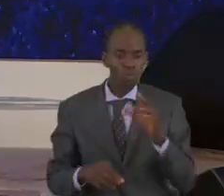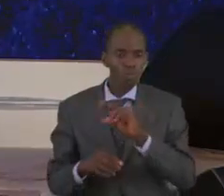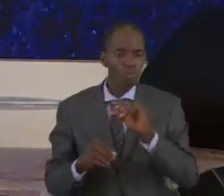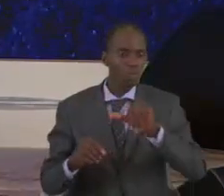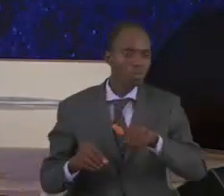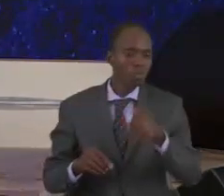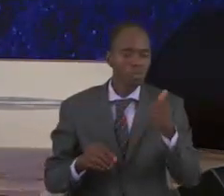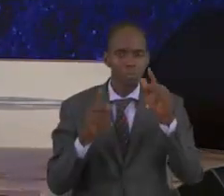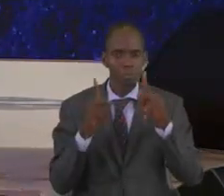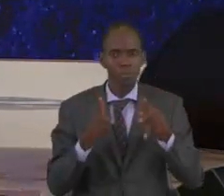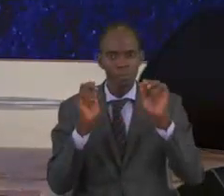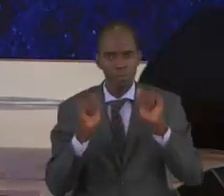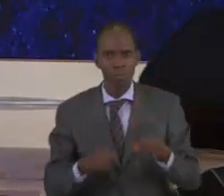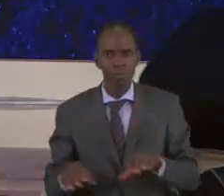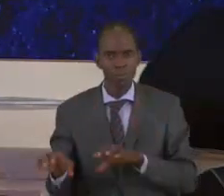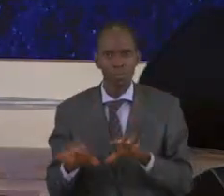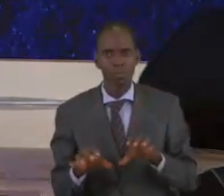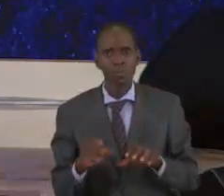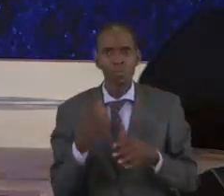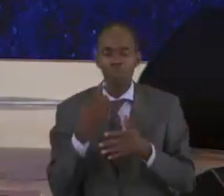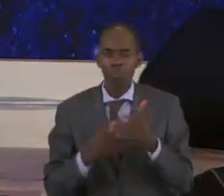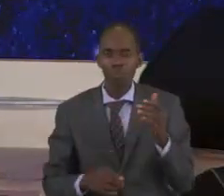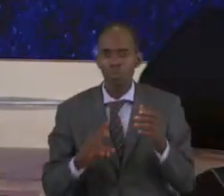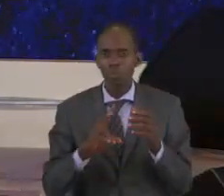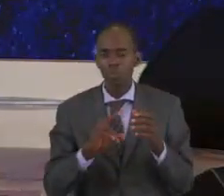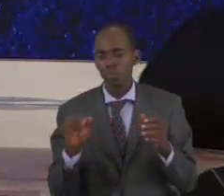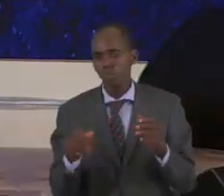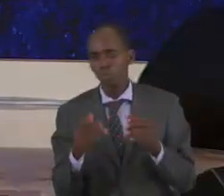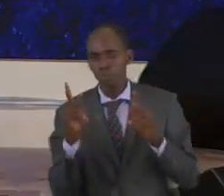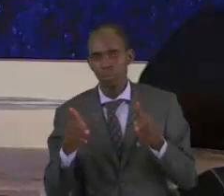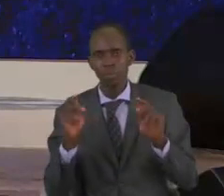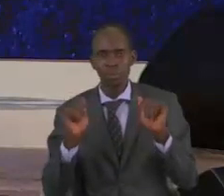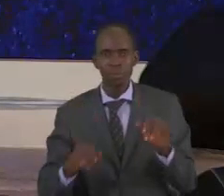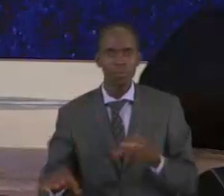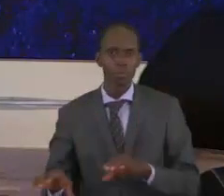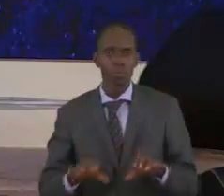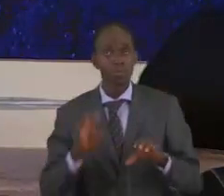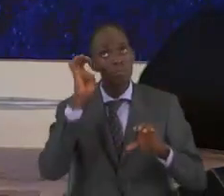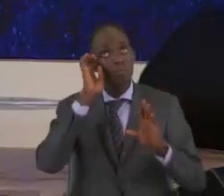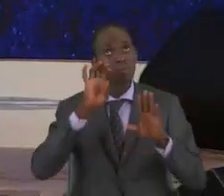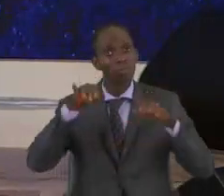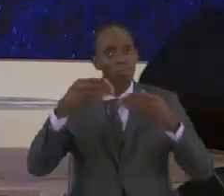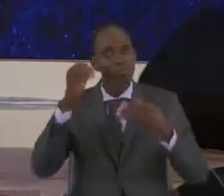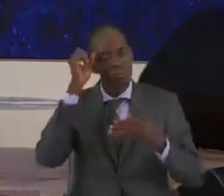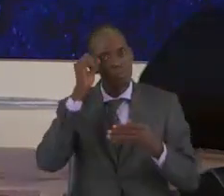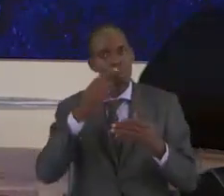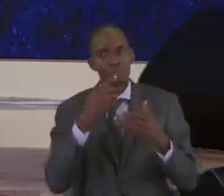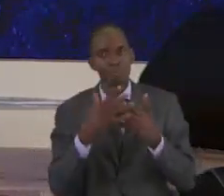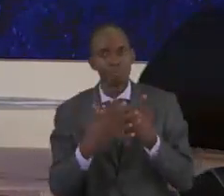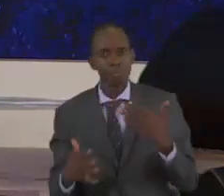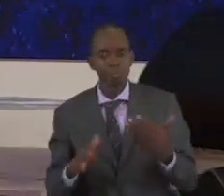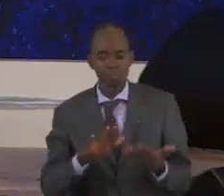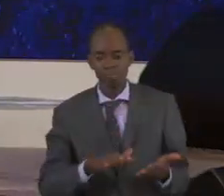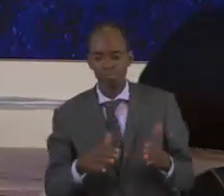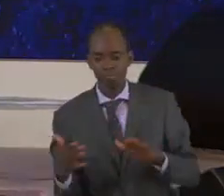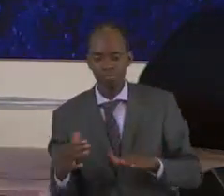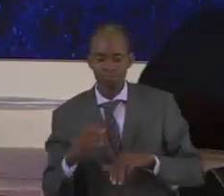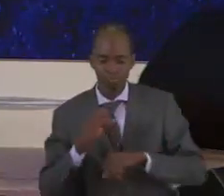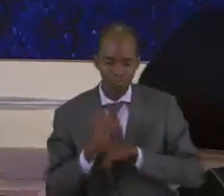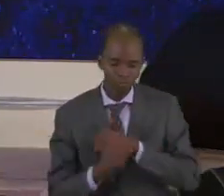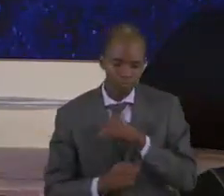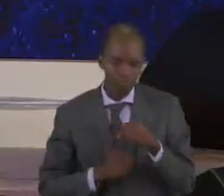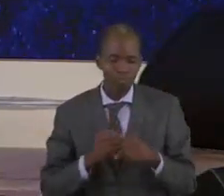person has done, and what no other person can do. He shed his blood. He died. He suffered. It